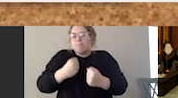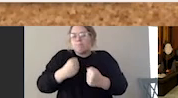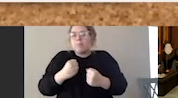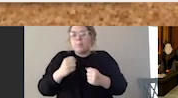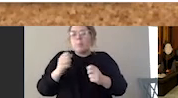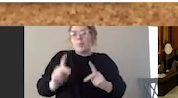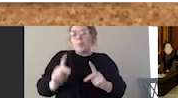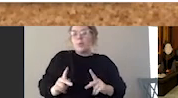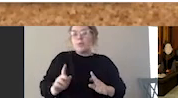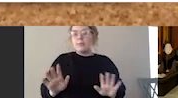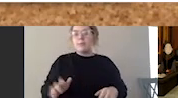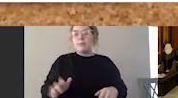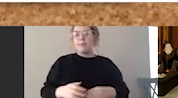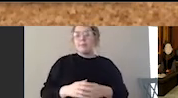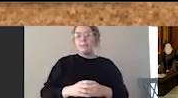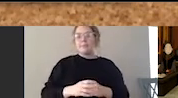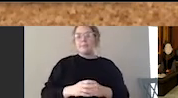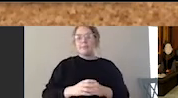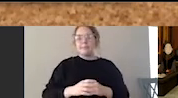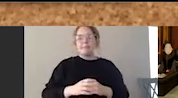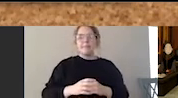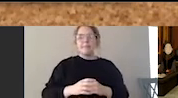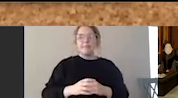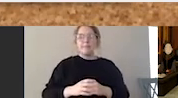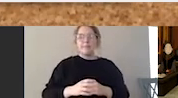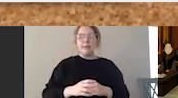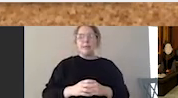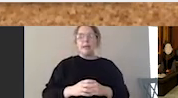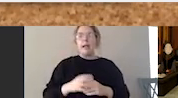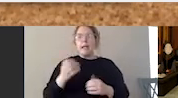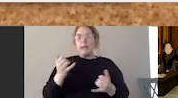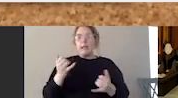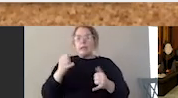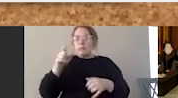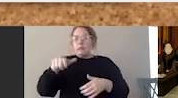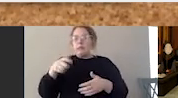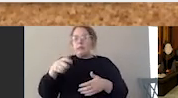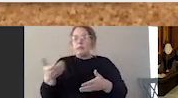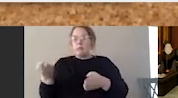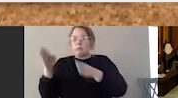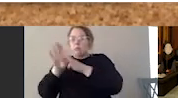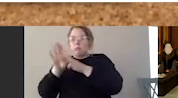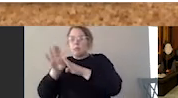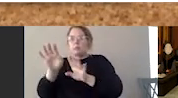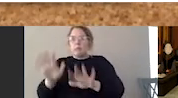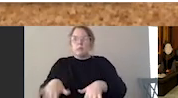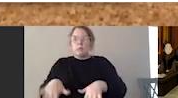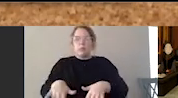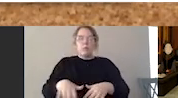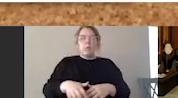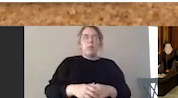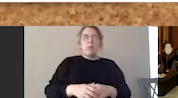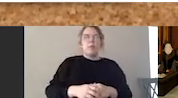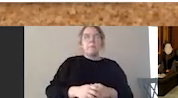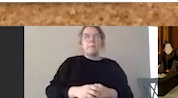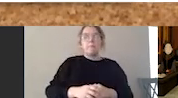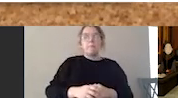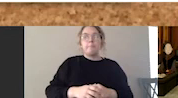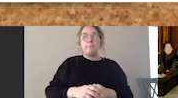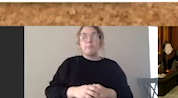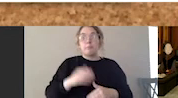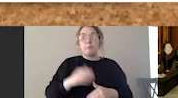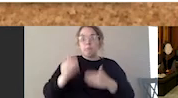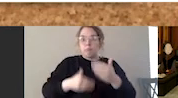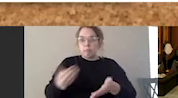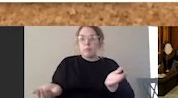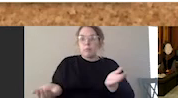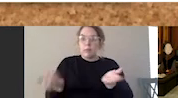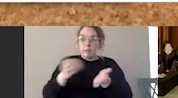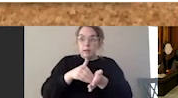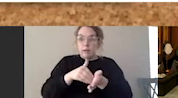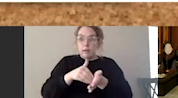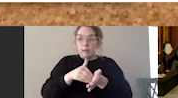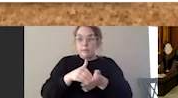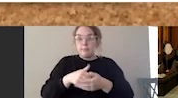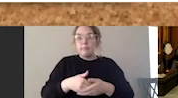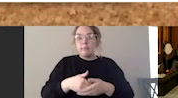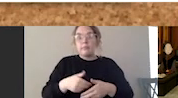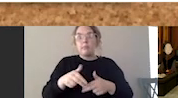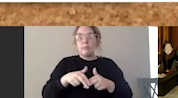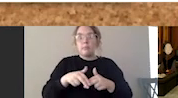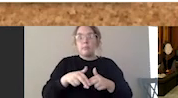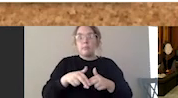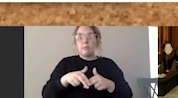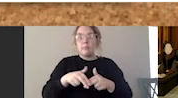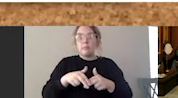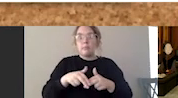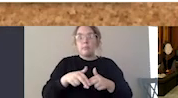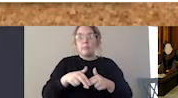And then I'm going to need to close this one. When we run it again, we sit there, and when we get